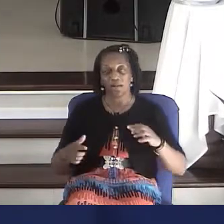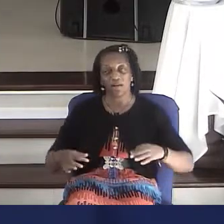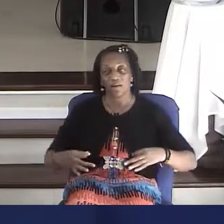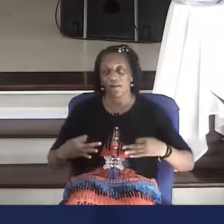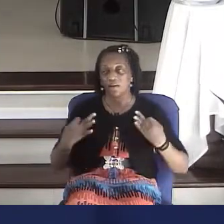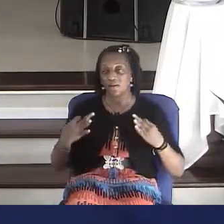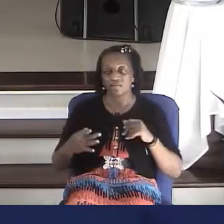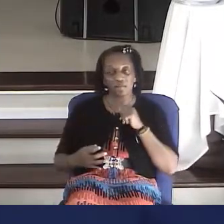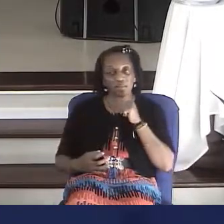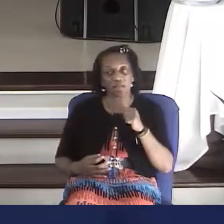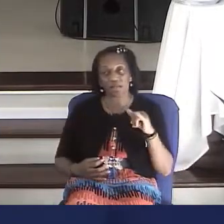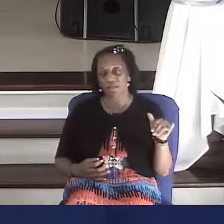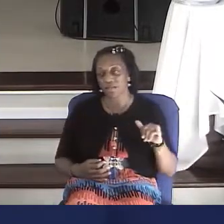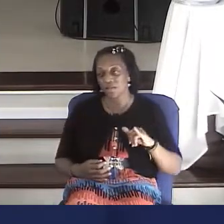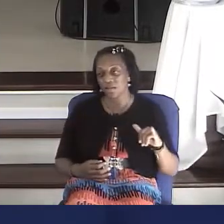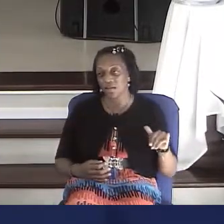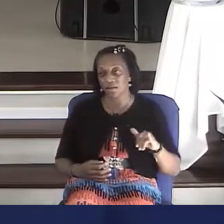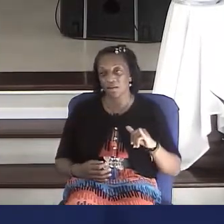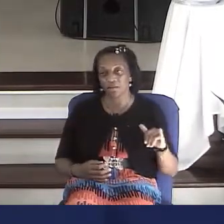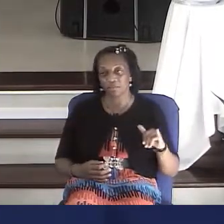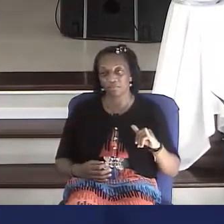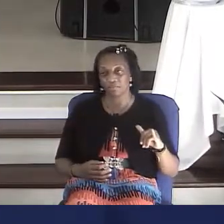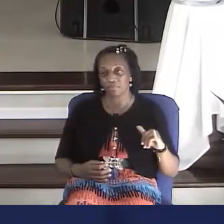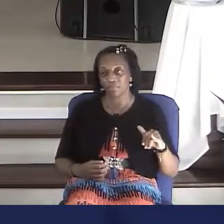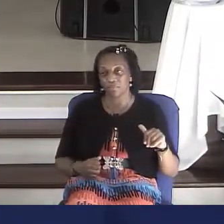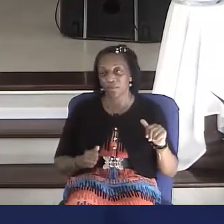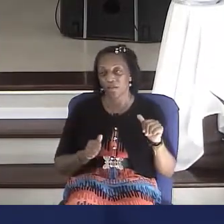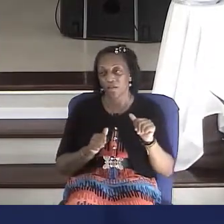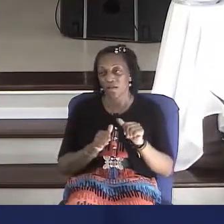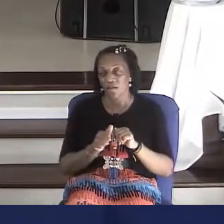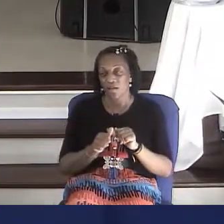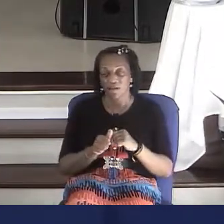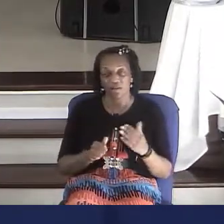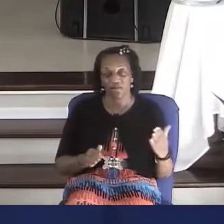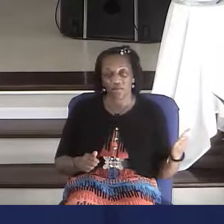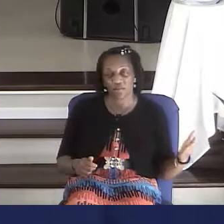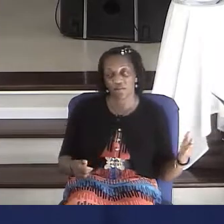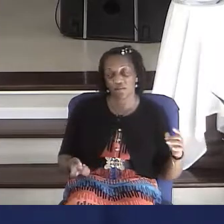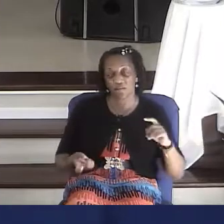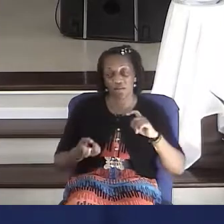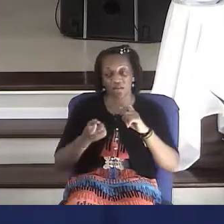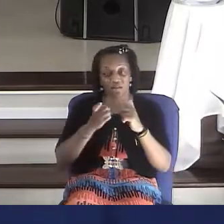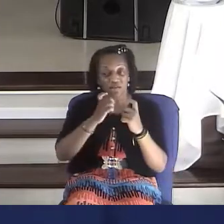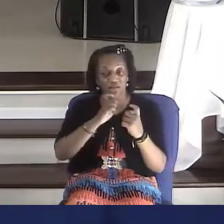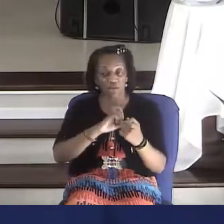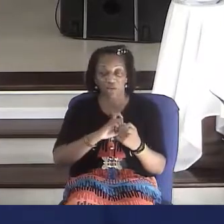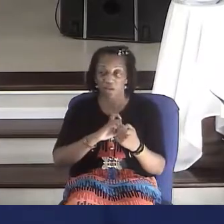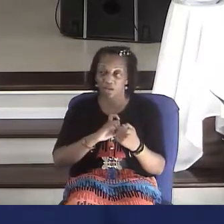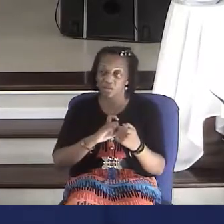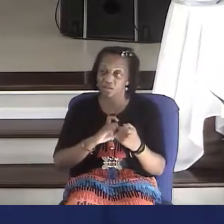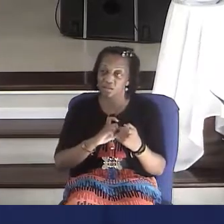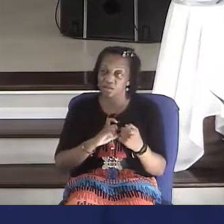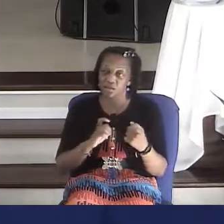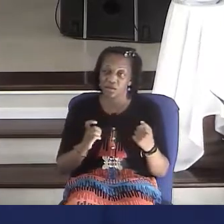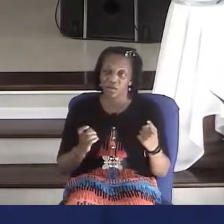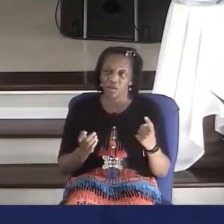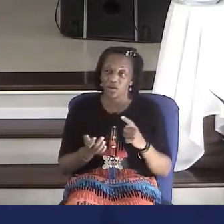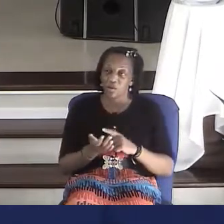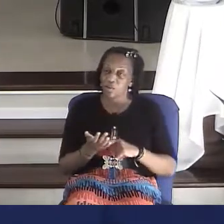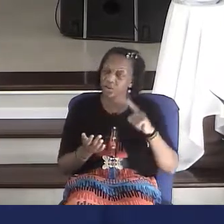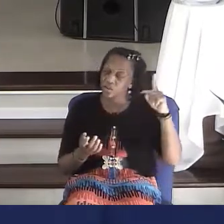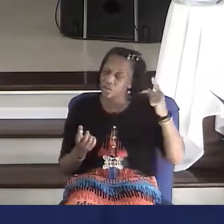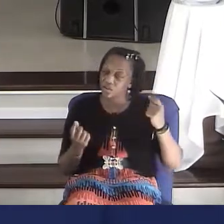My life is not the same. Yes, Lord. Everything has changed.